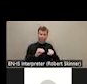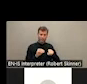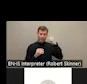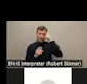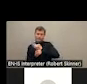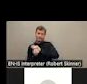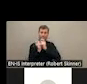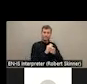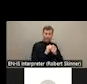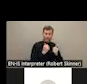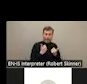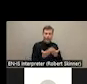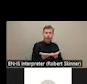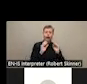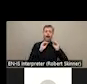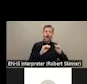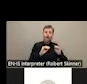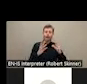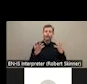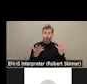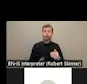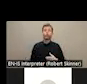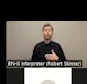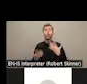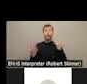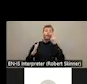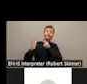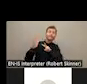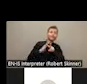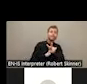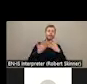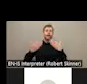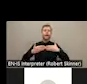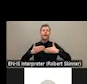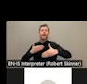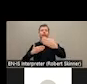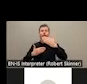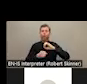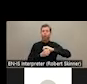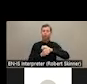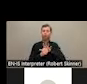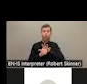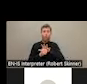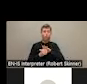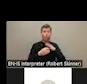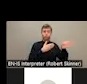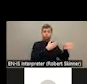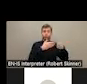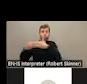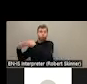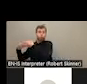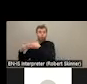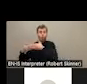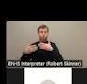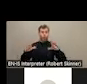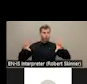a disability inclusive pandemic response, then recovery is something that has to be